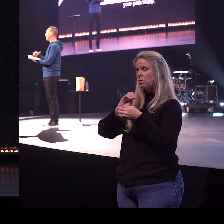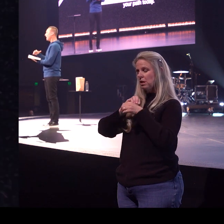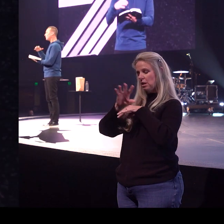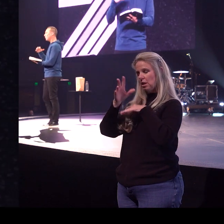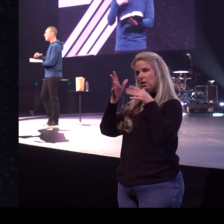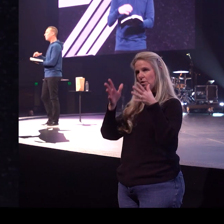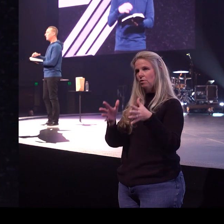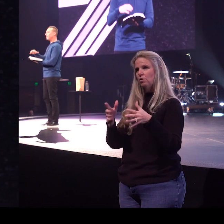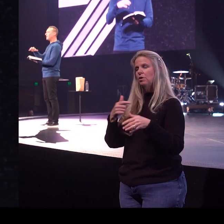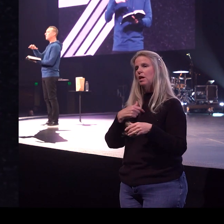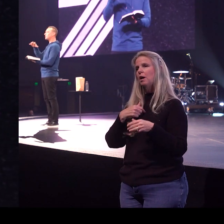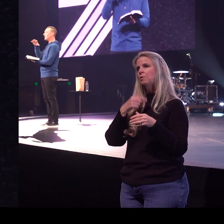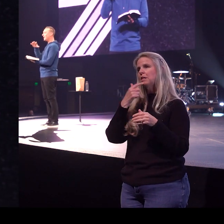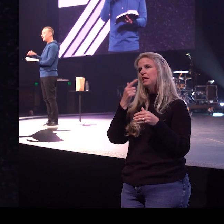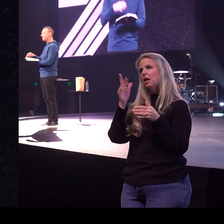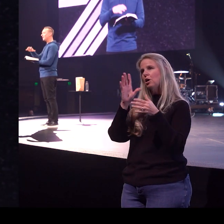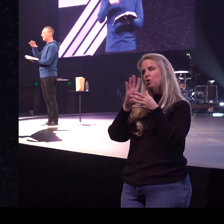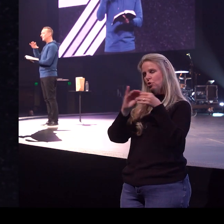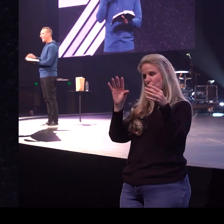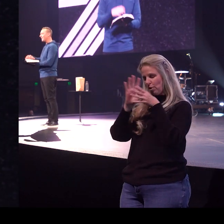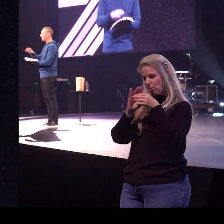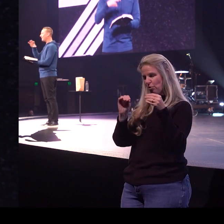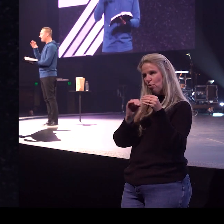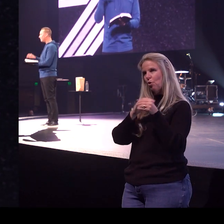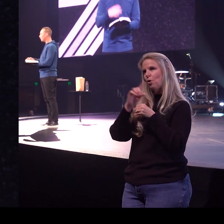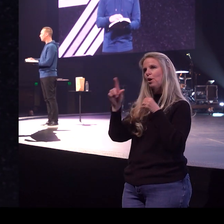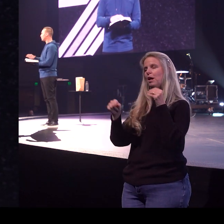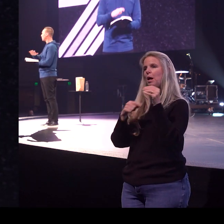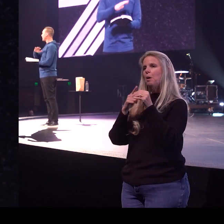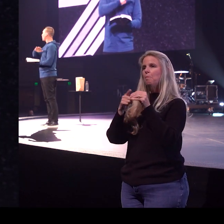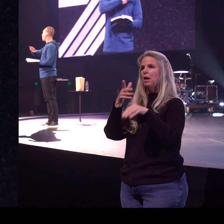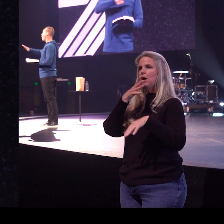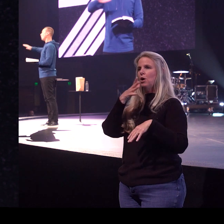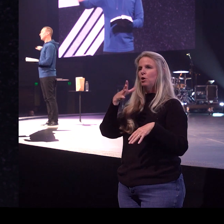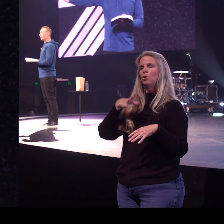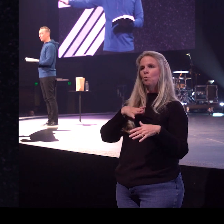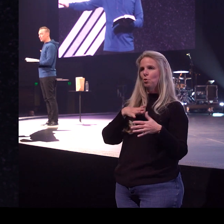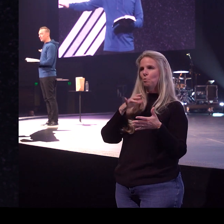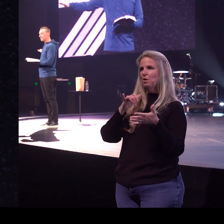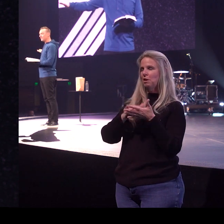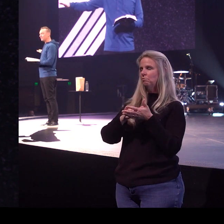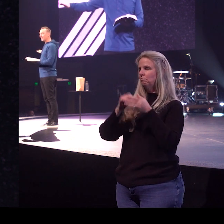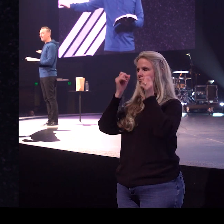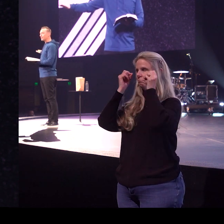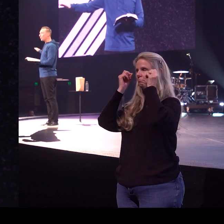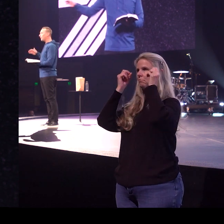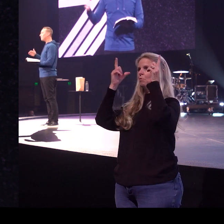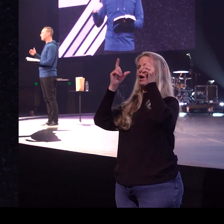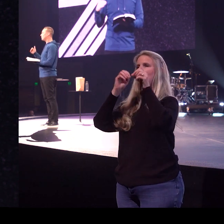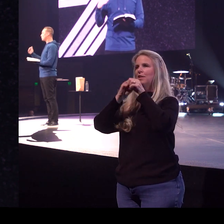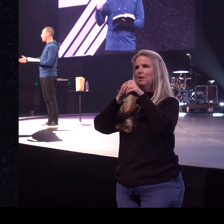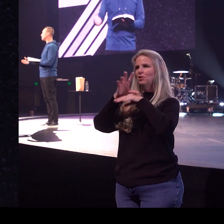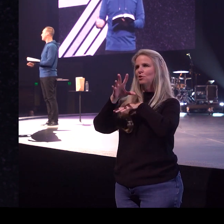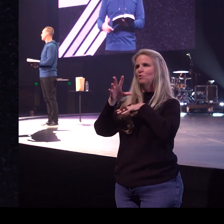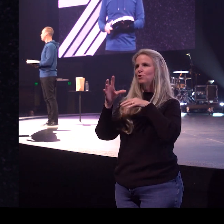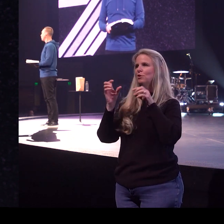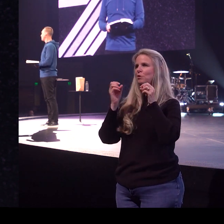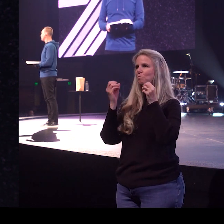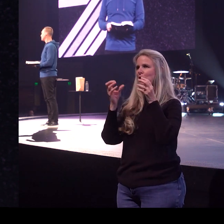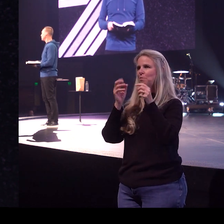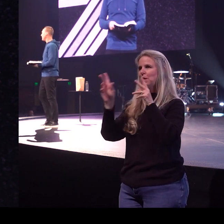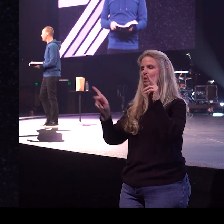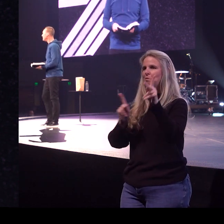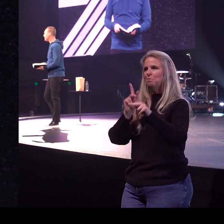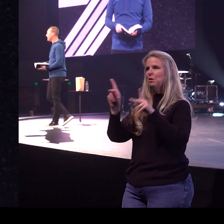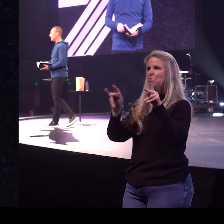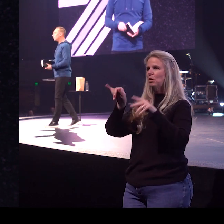story of probably the most unlikely influencer in all of scripture. The story comes from John chapter 4, if you